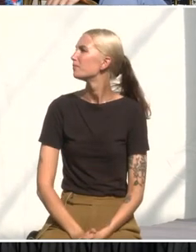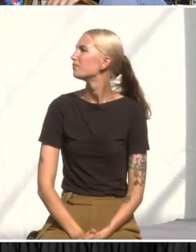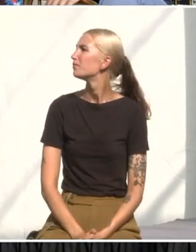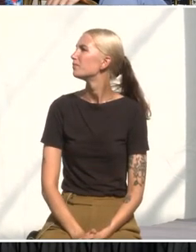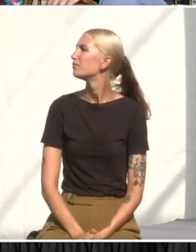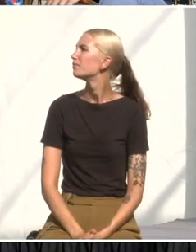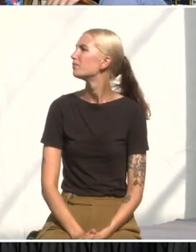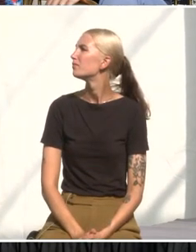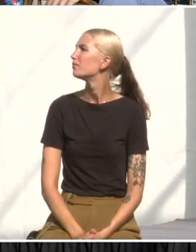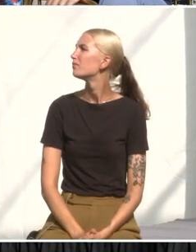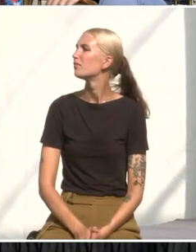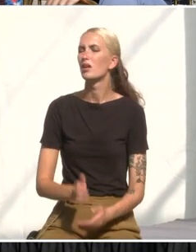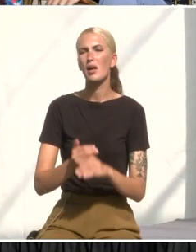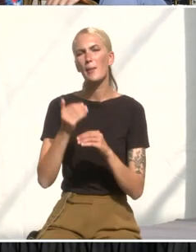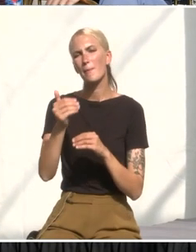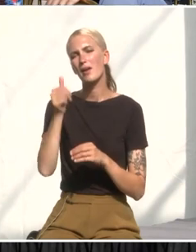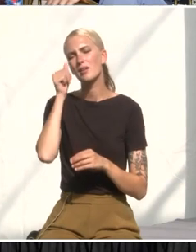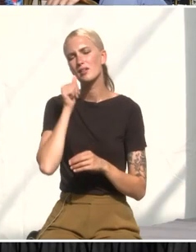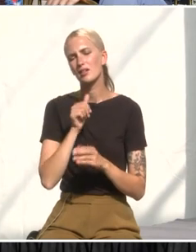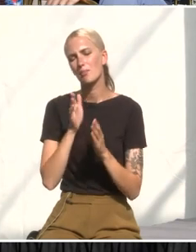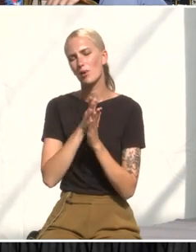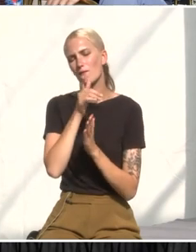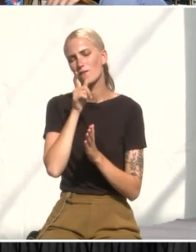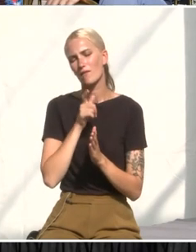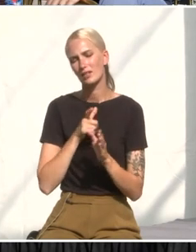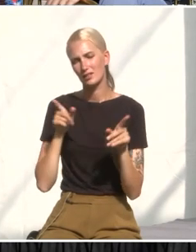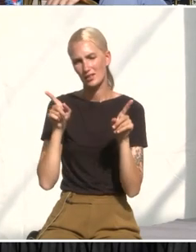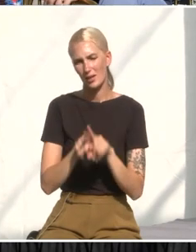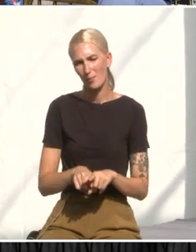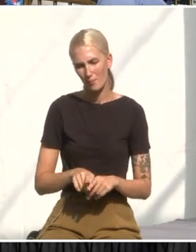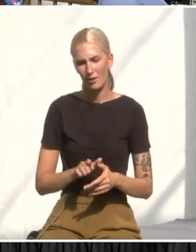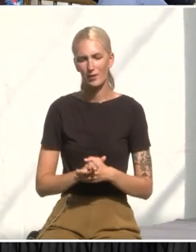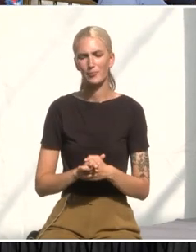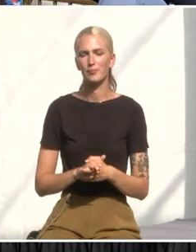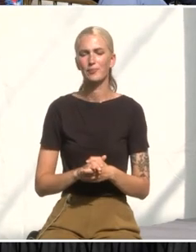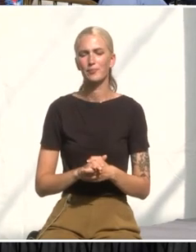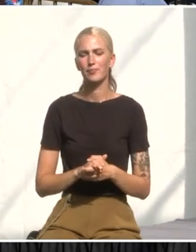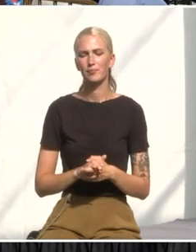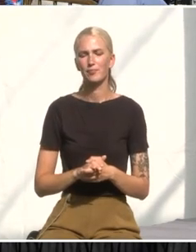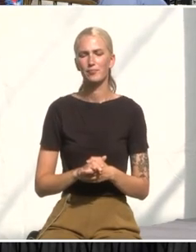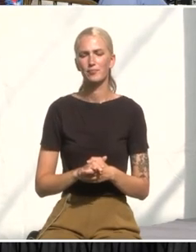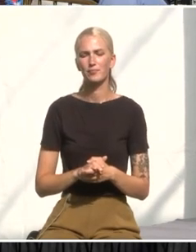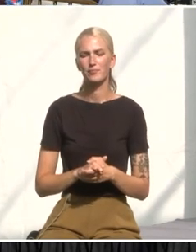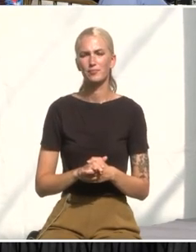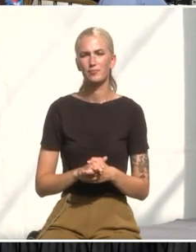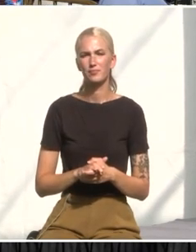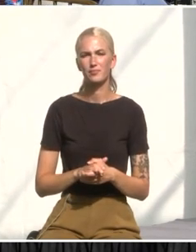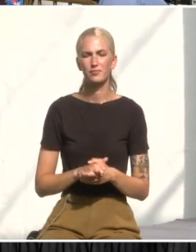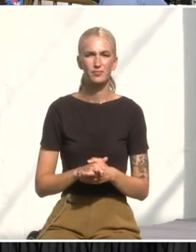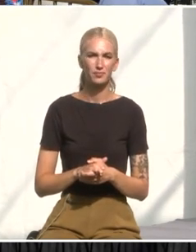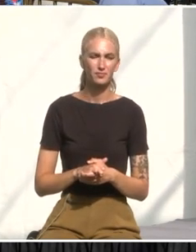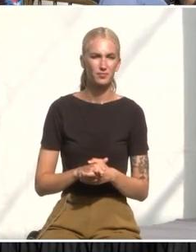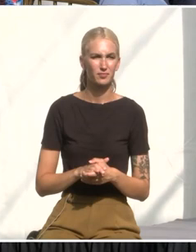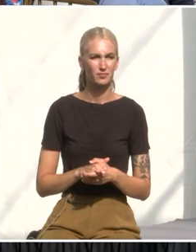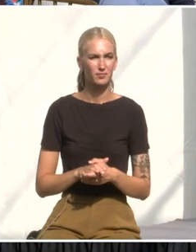I'll ask women to answer the same question. And I can tell you what are the answers there. Have you